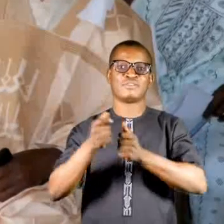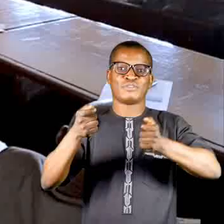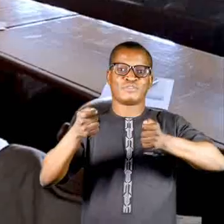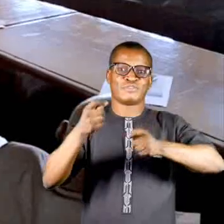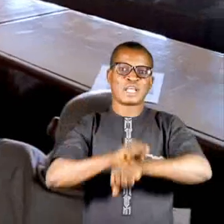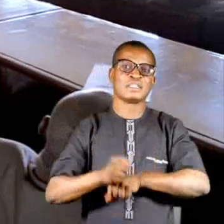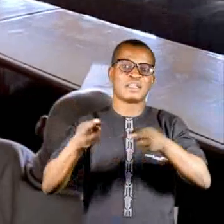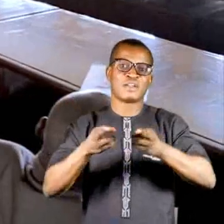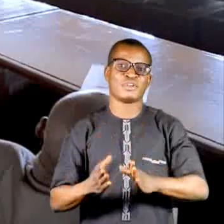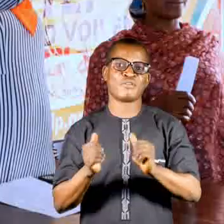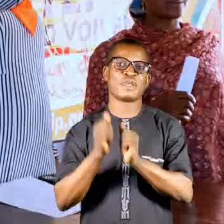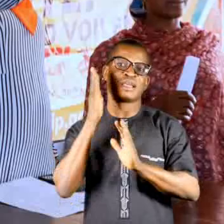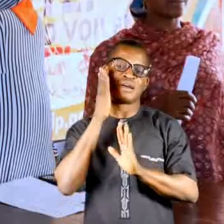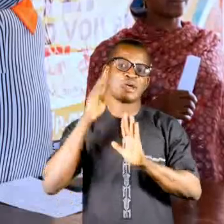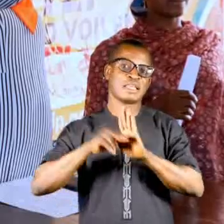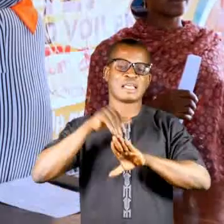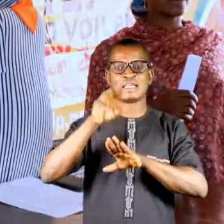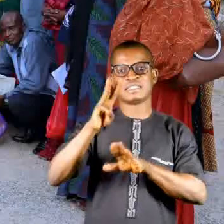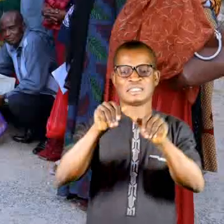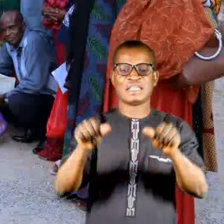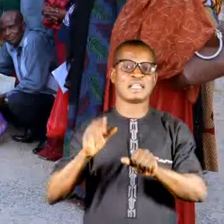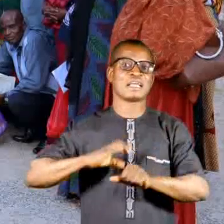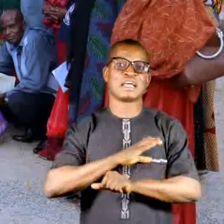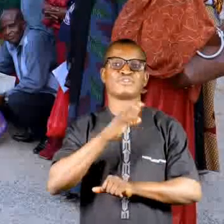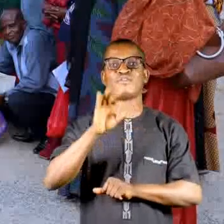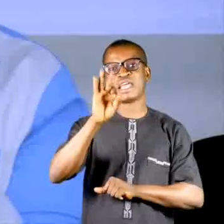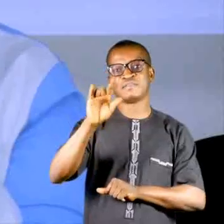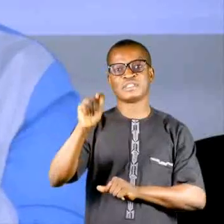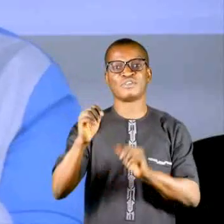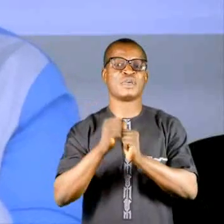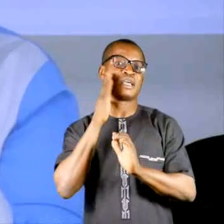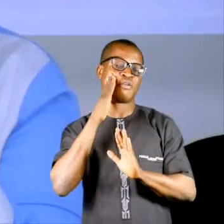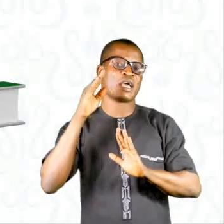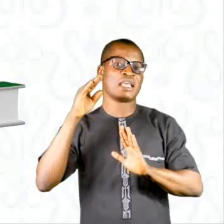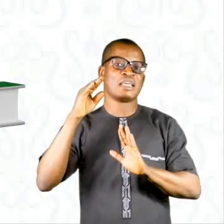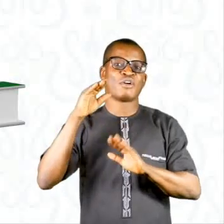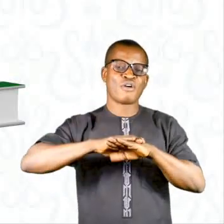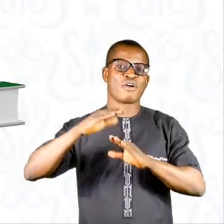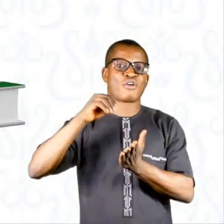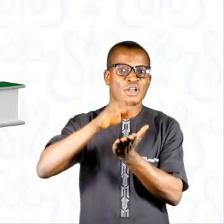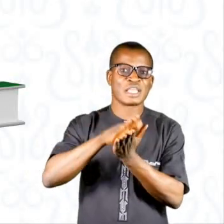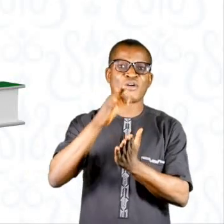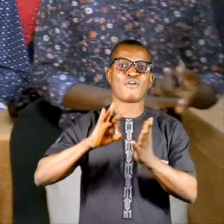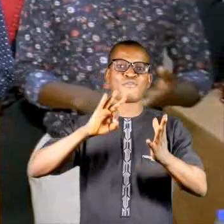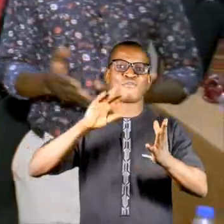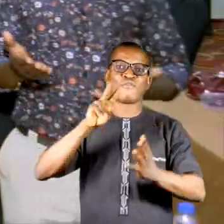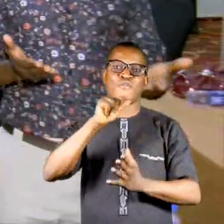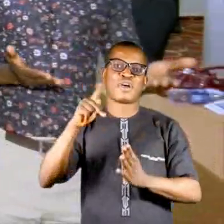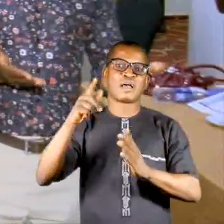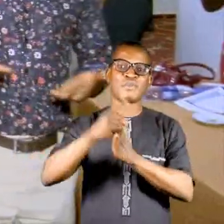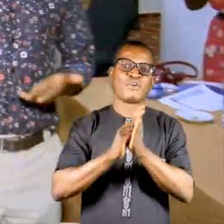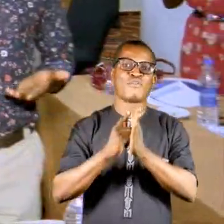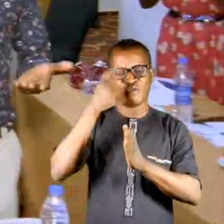rulers and sensitization at the 6 area councils of the FCT, and an awareness creation on the content of the VAP Act for the